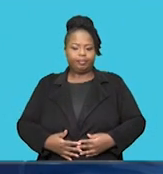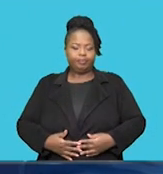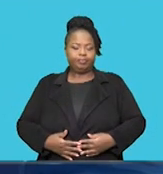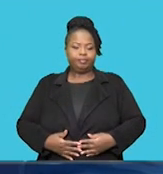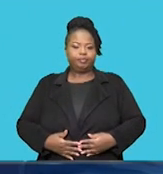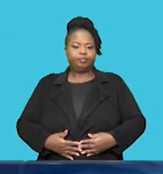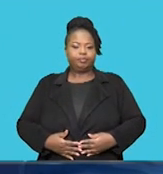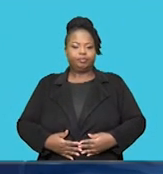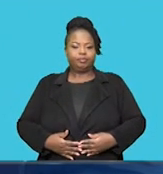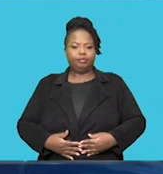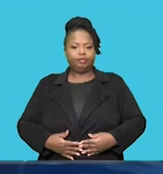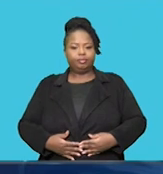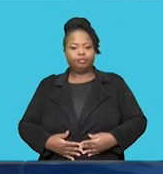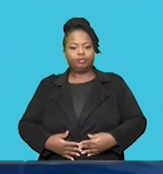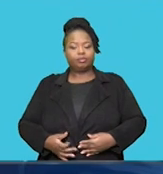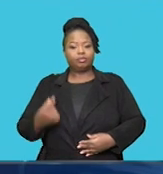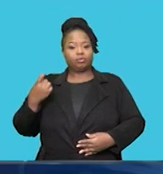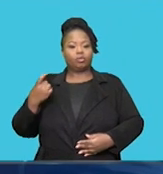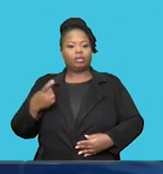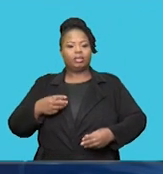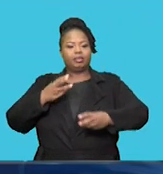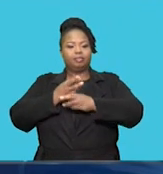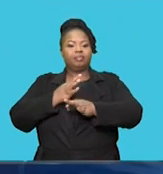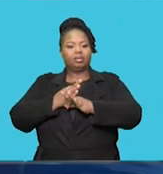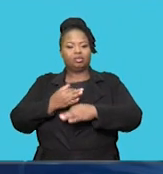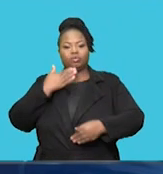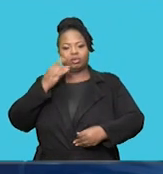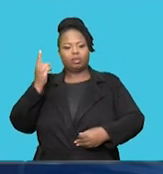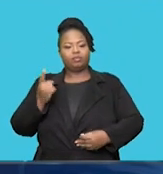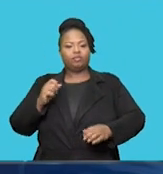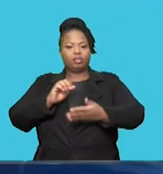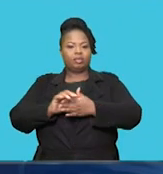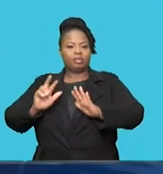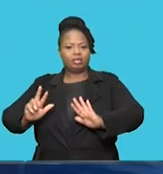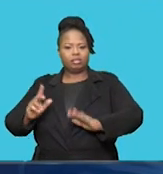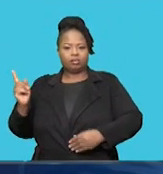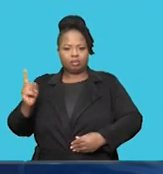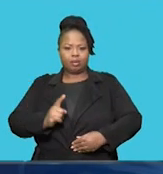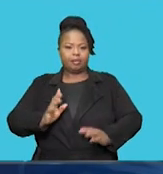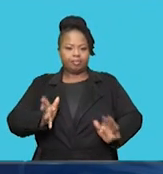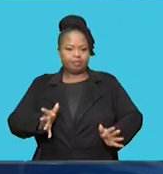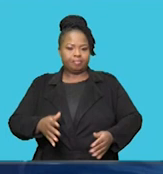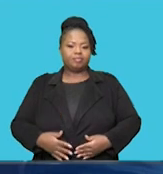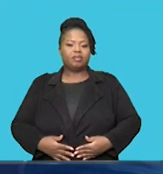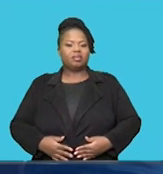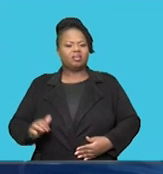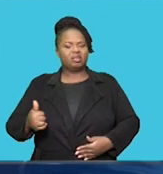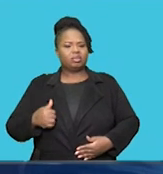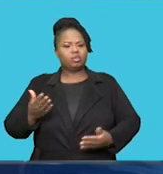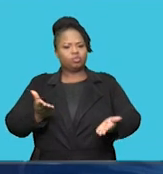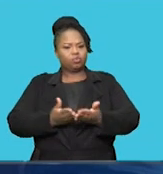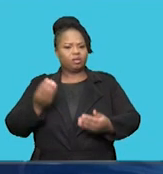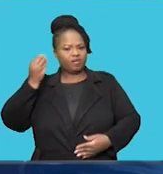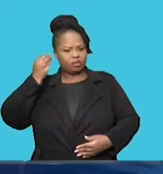And the only parent who came obviously the following day was a learner of a grade 8. And that's when the school found out